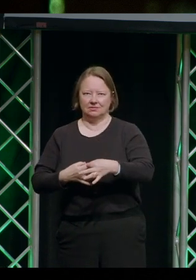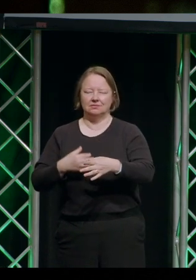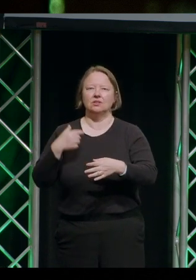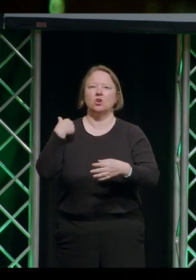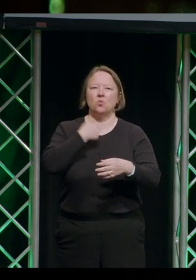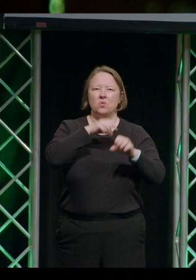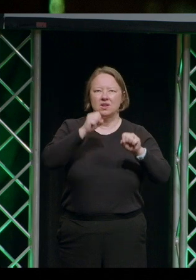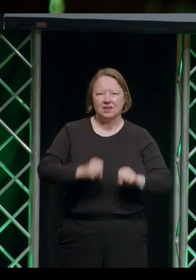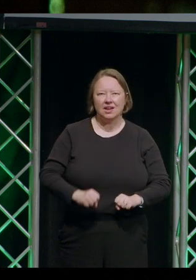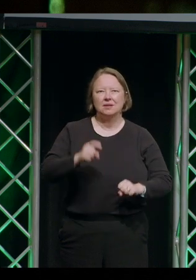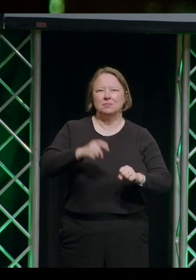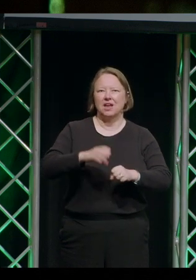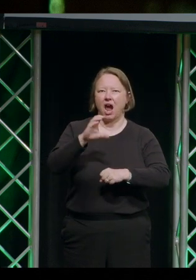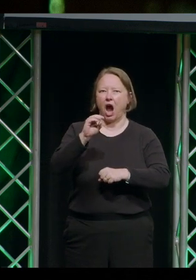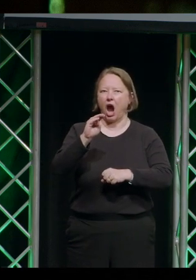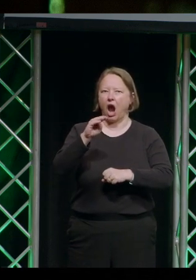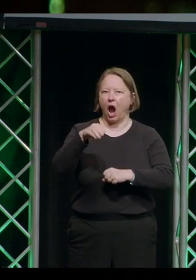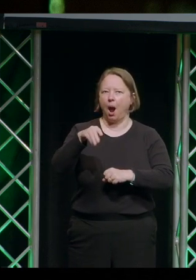to be composted.